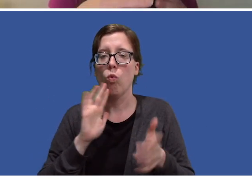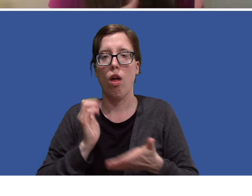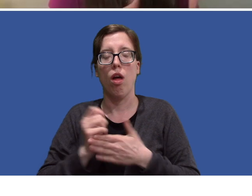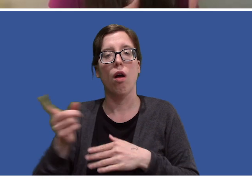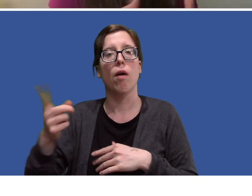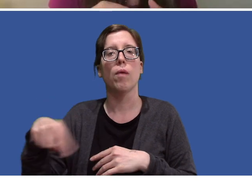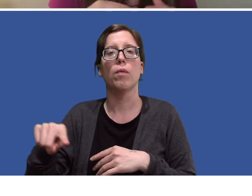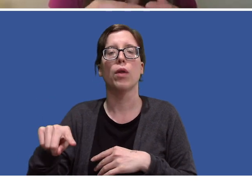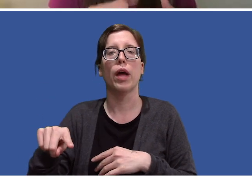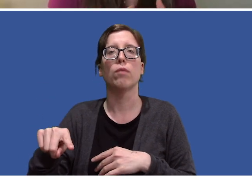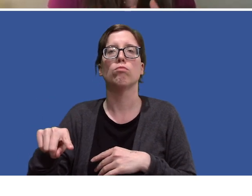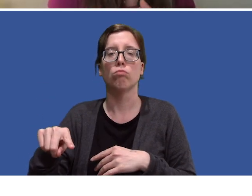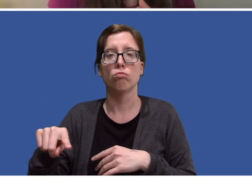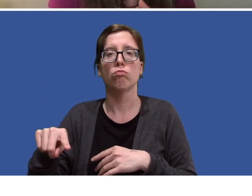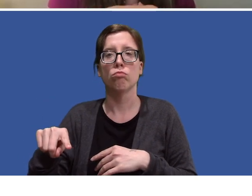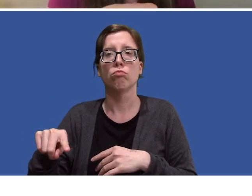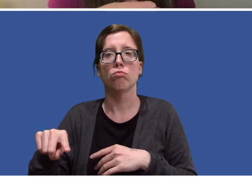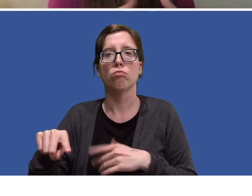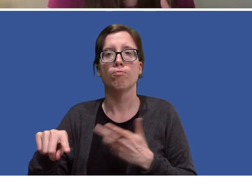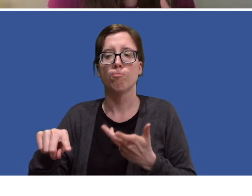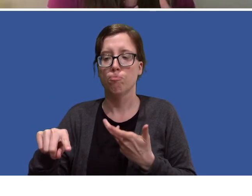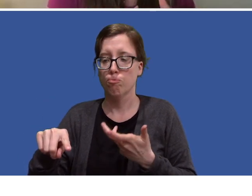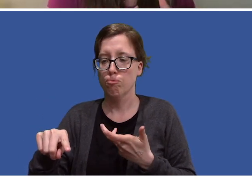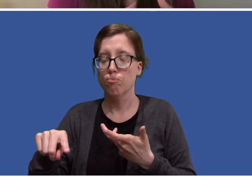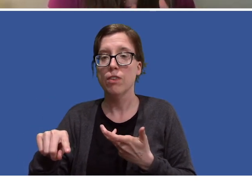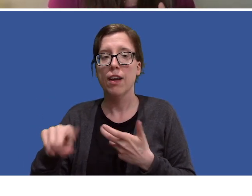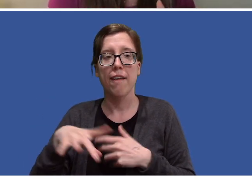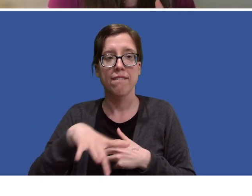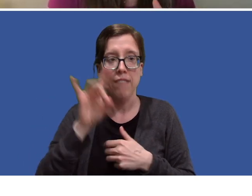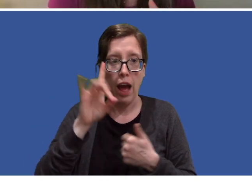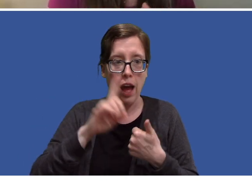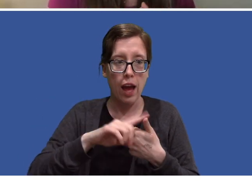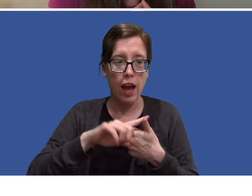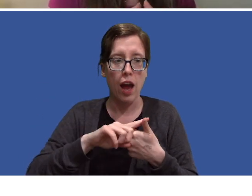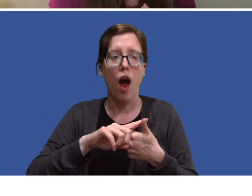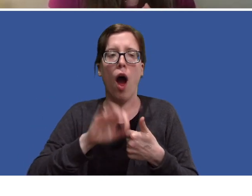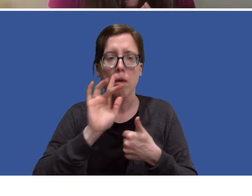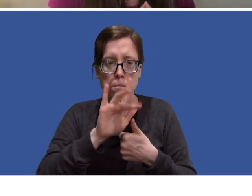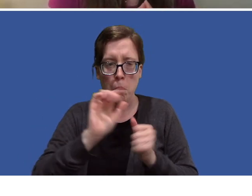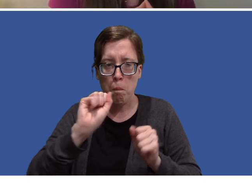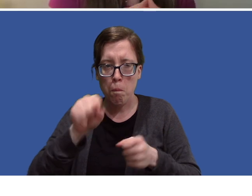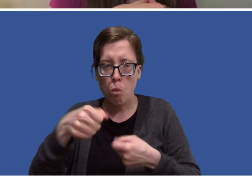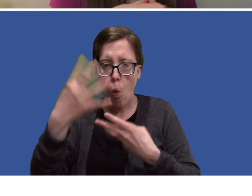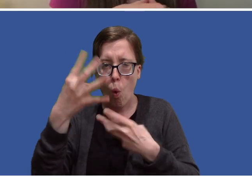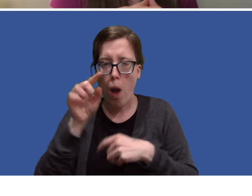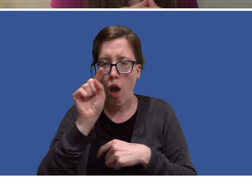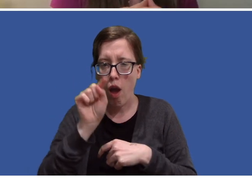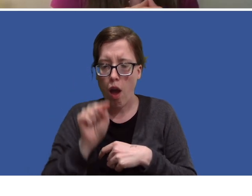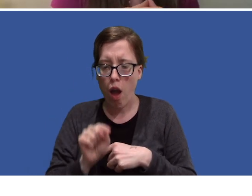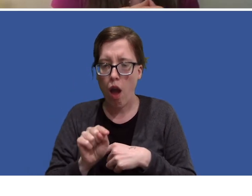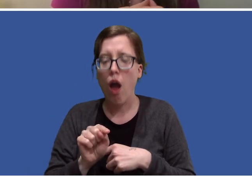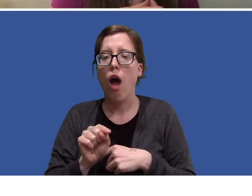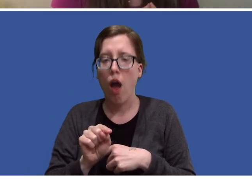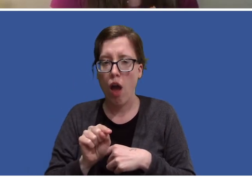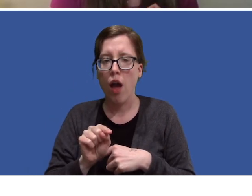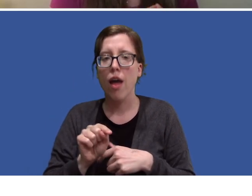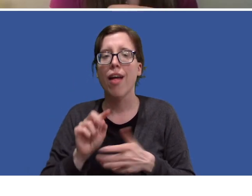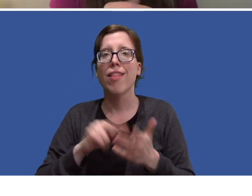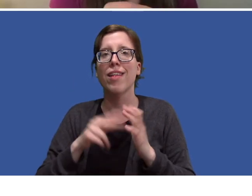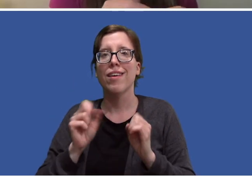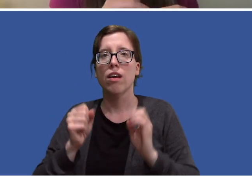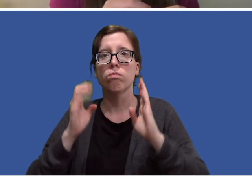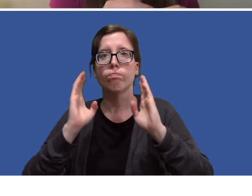locate it, pull it up, and then be ready to listen and to learn alongside the other students in the